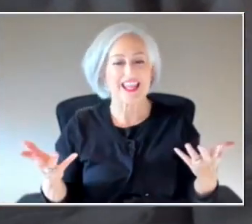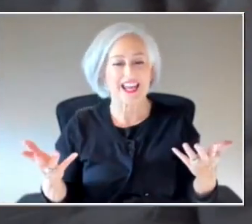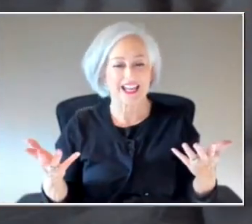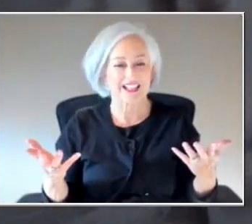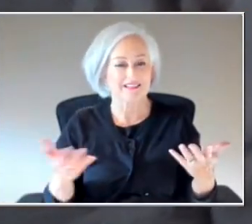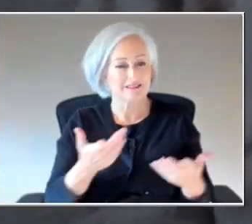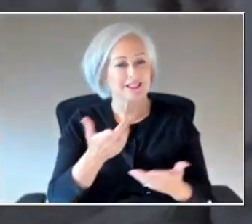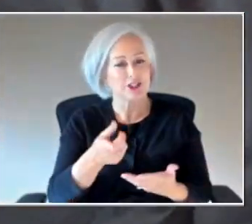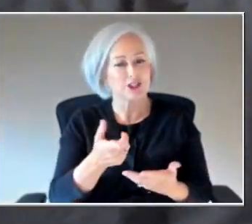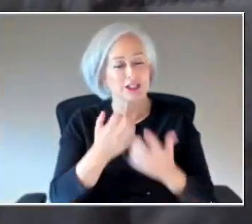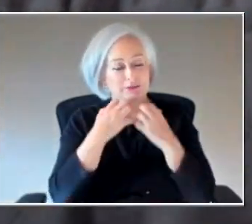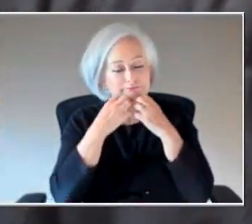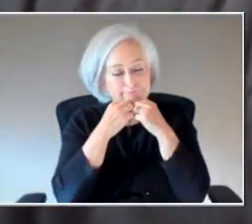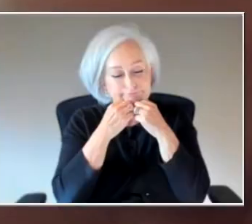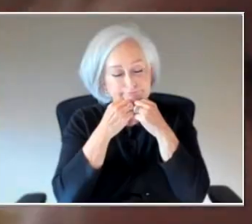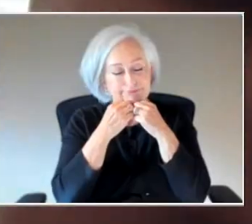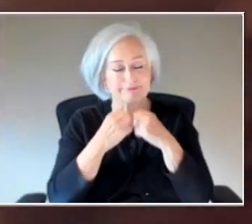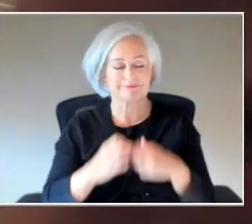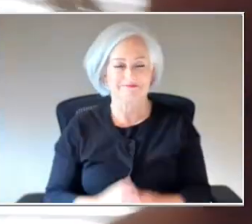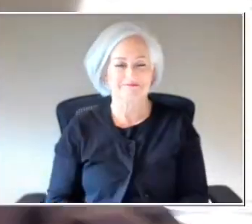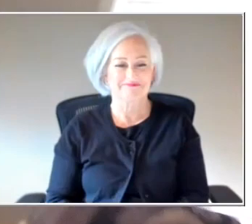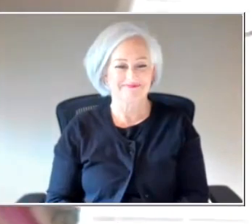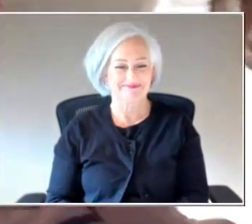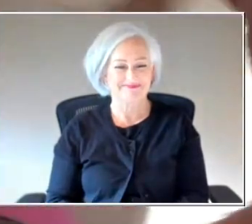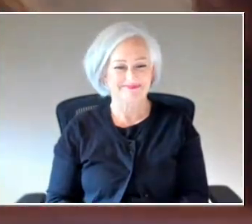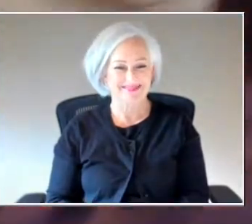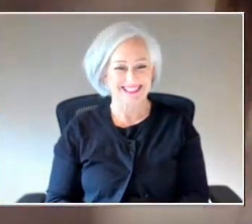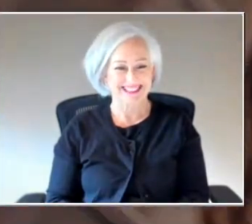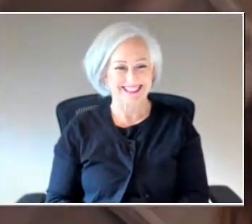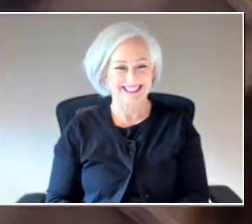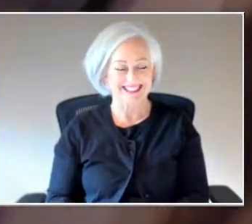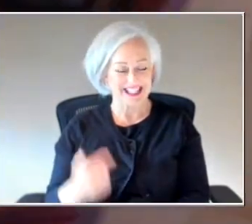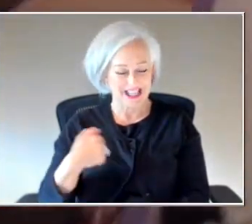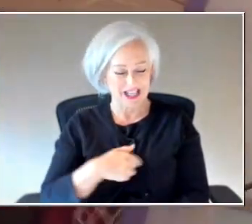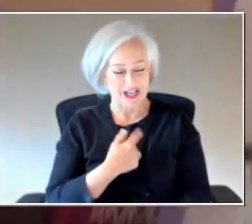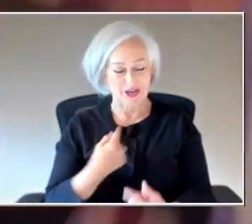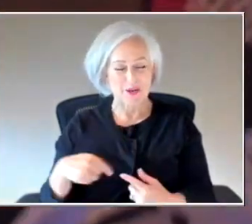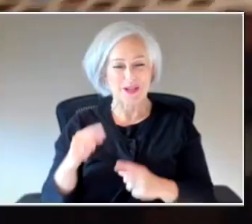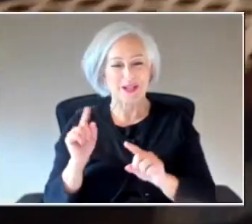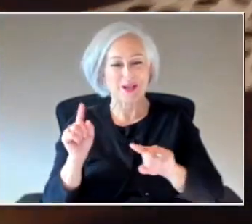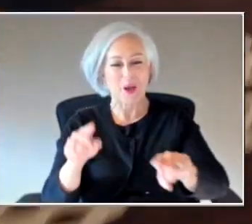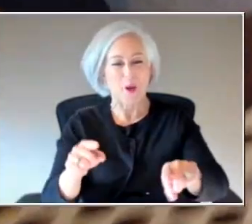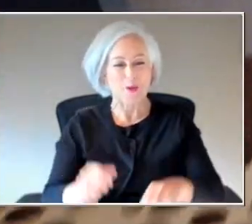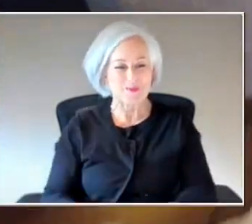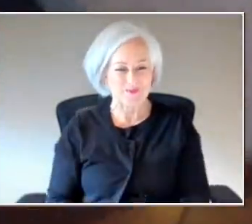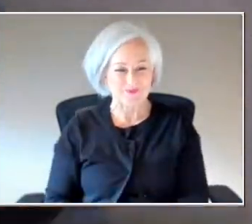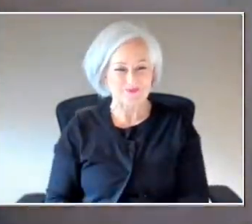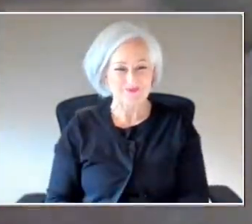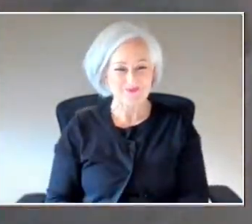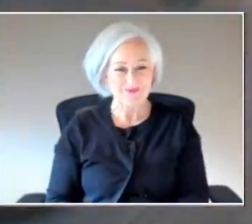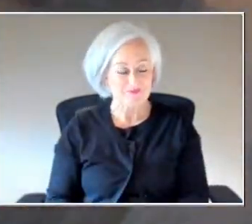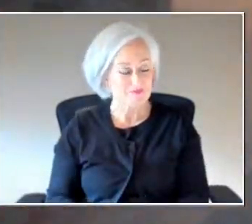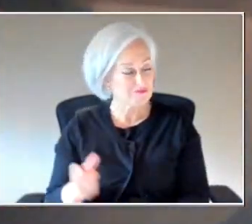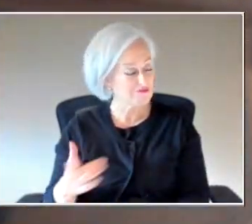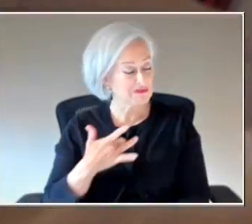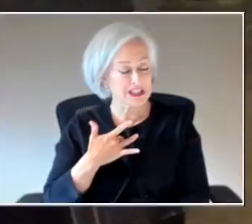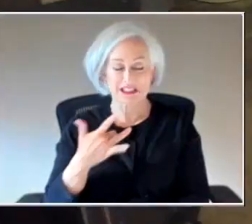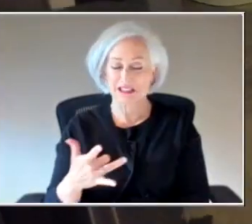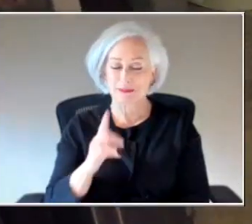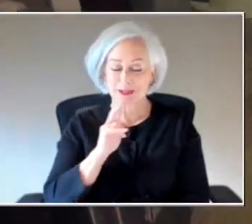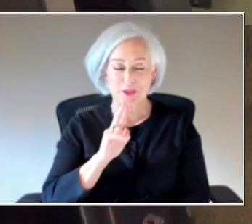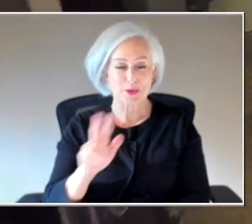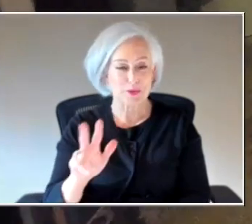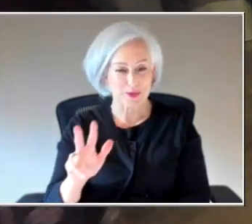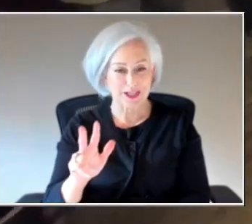me. 10, ready or not, here we come. Little Addie Lubrecht was a typical, healthy, active 3-year-old.